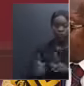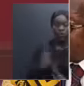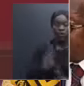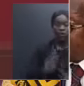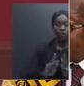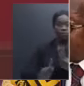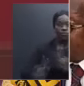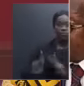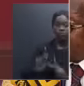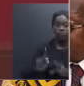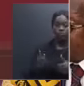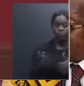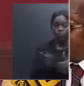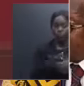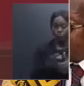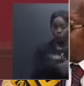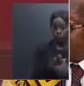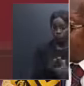1.